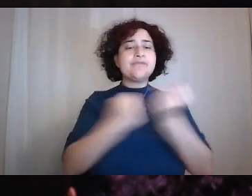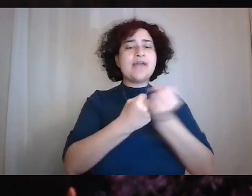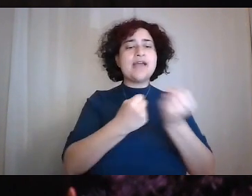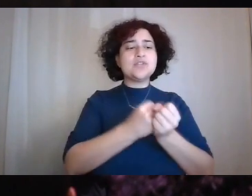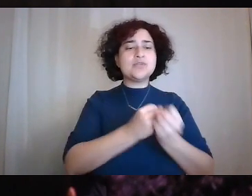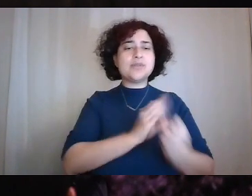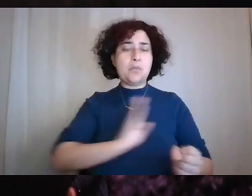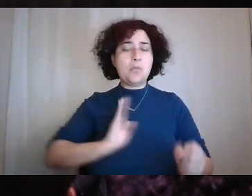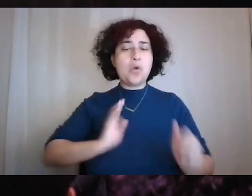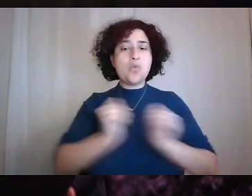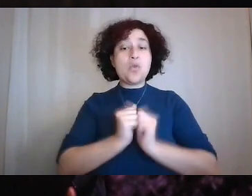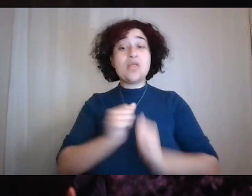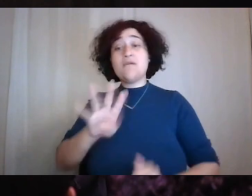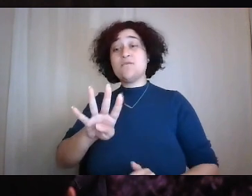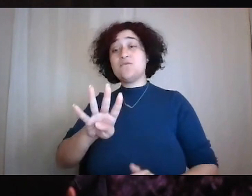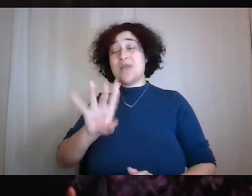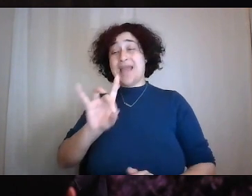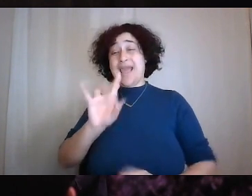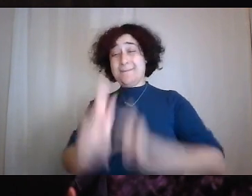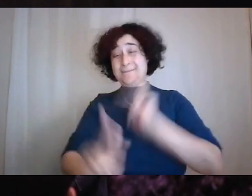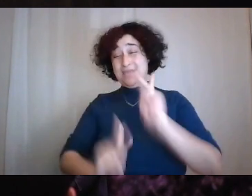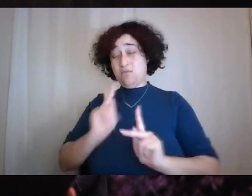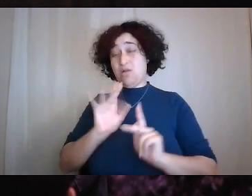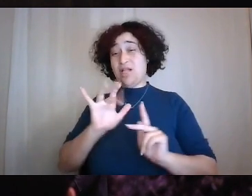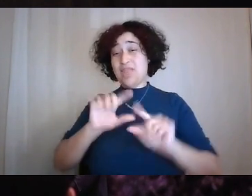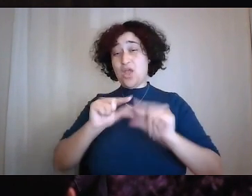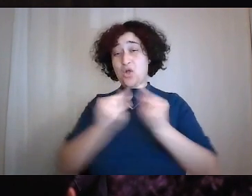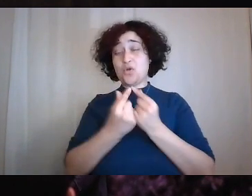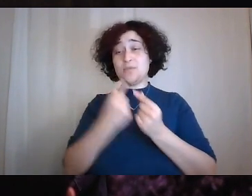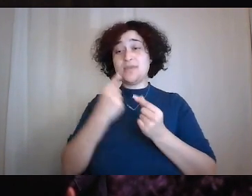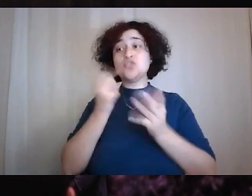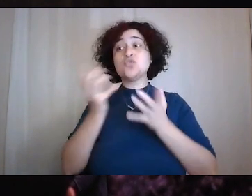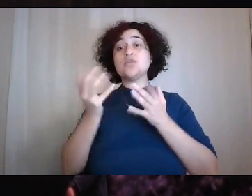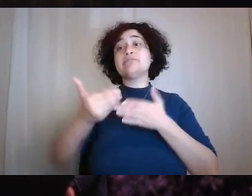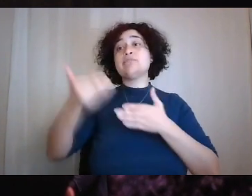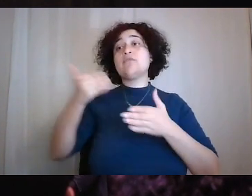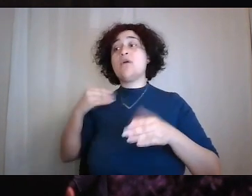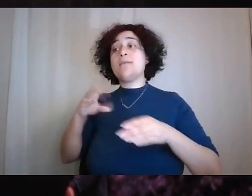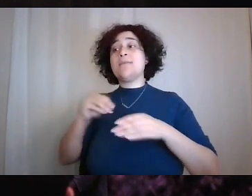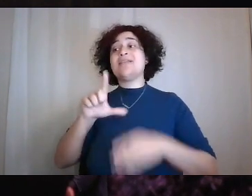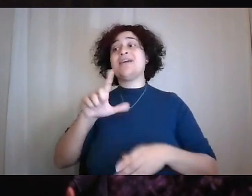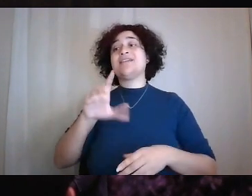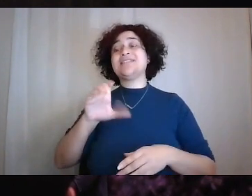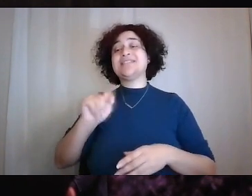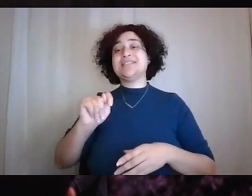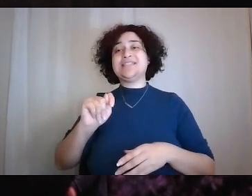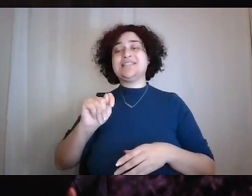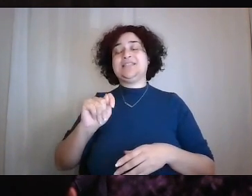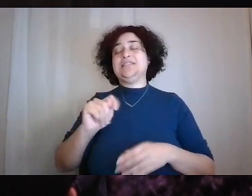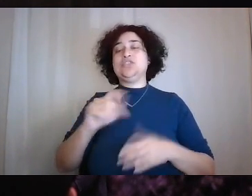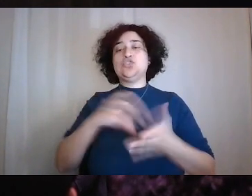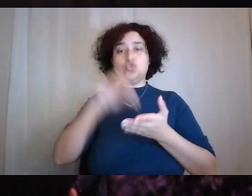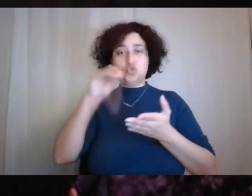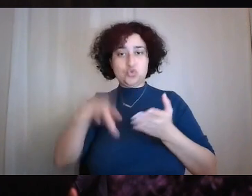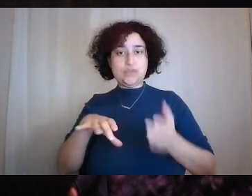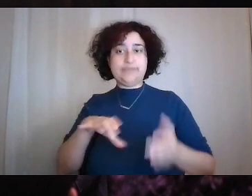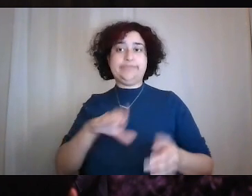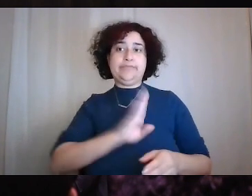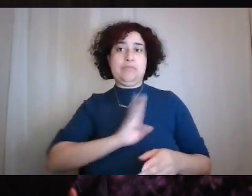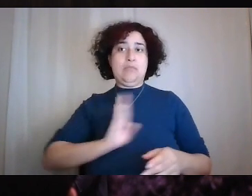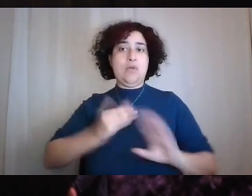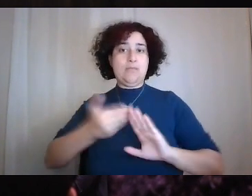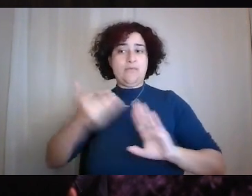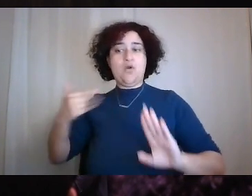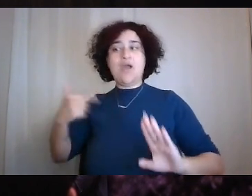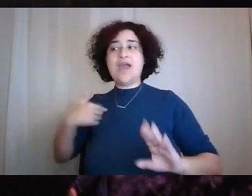advisory committee is for those who have served on the LTC steering committee before and who I am grateful to lean on for guidance and advice. If